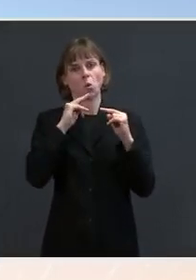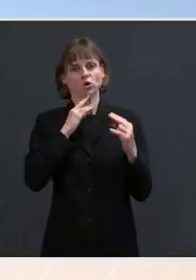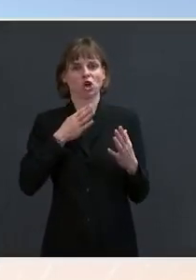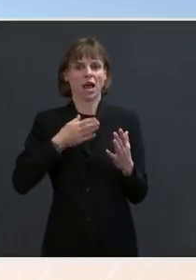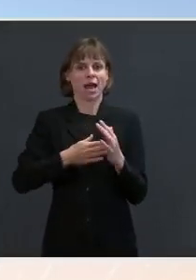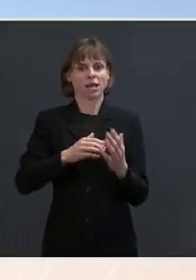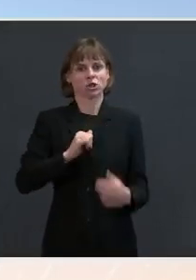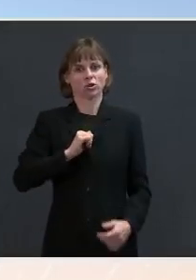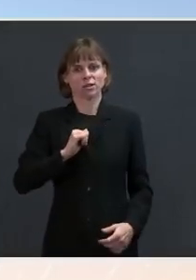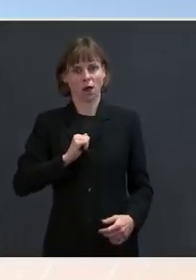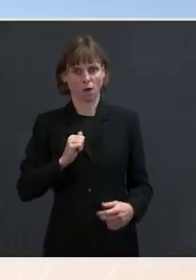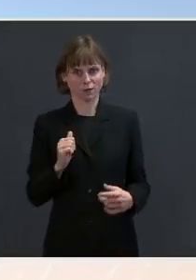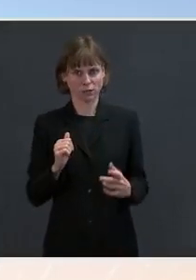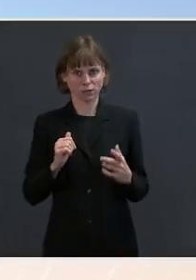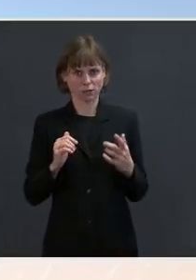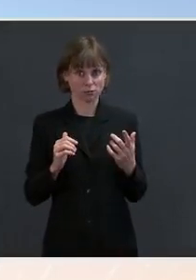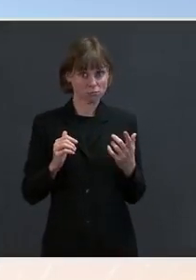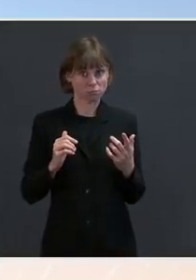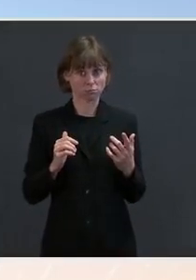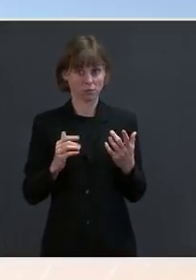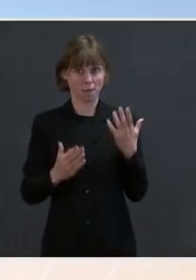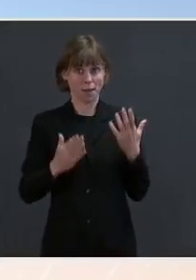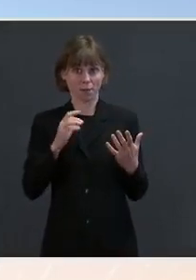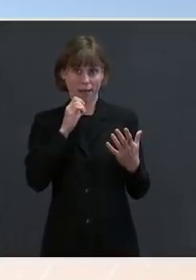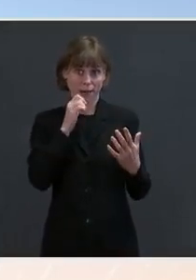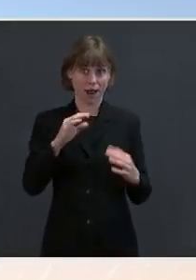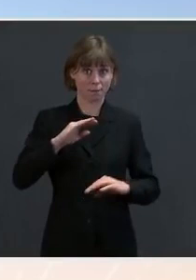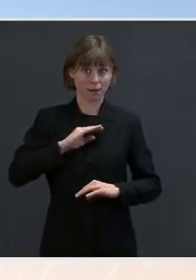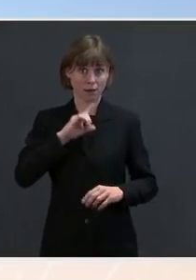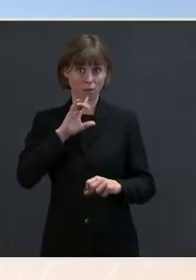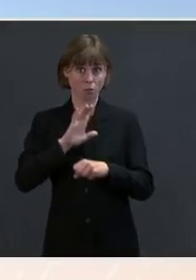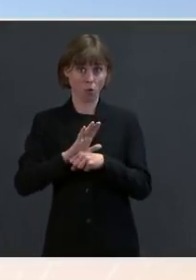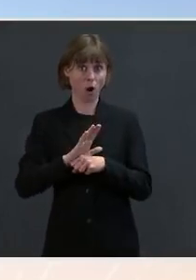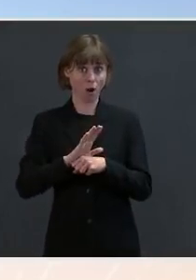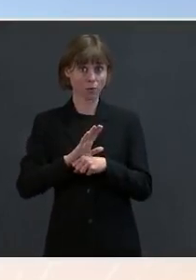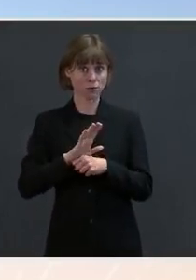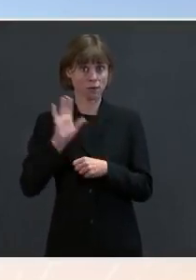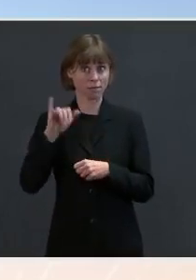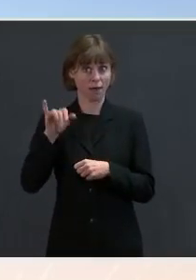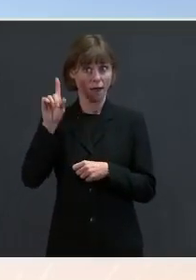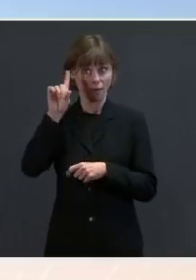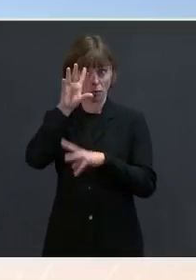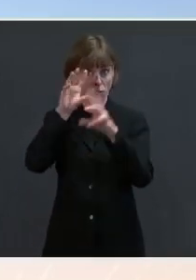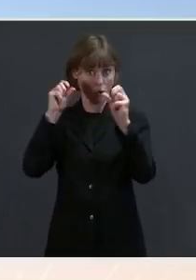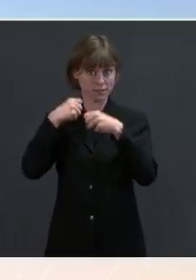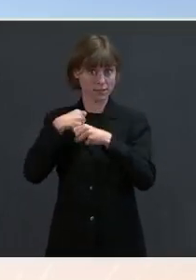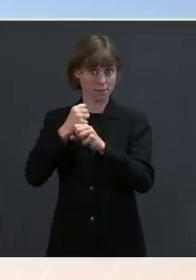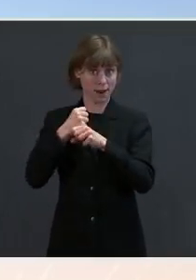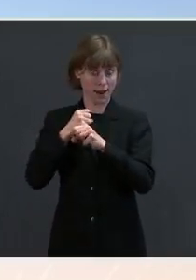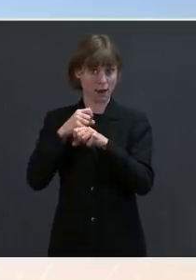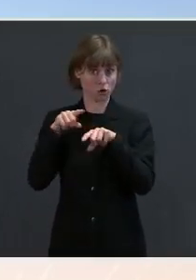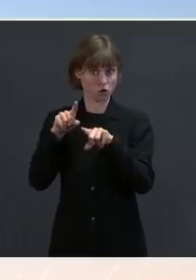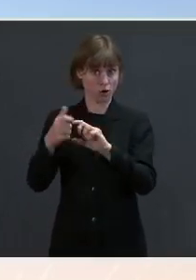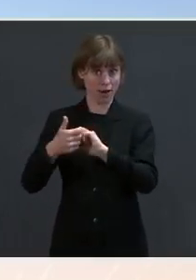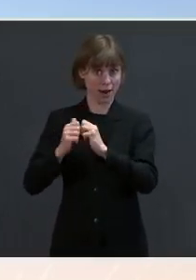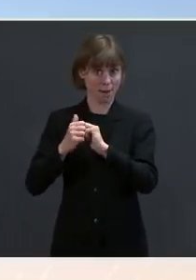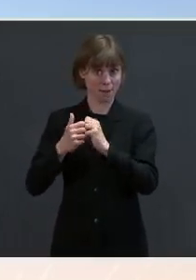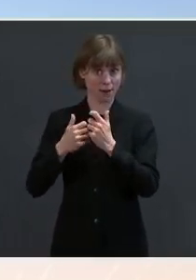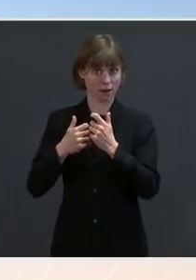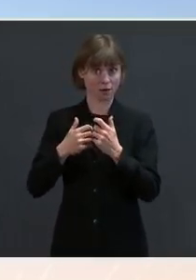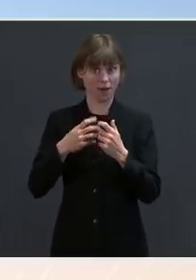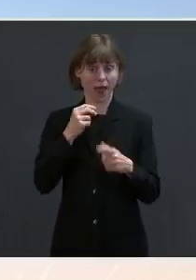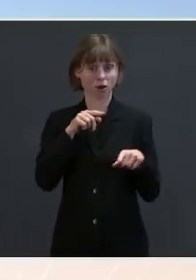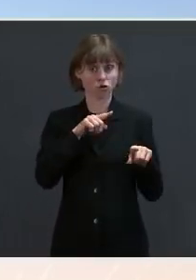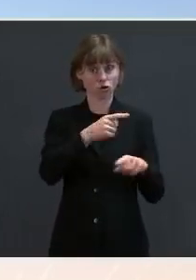and maybe not living up to the promise that even the president was making in campaigning with the Georgia runoff